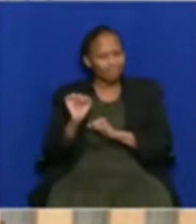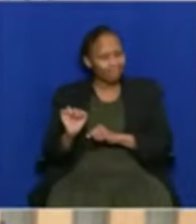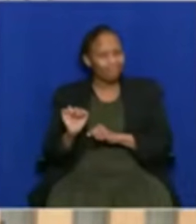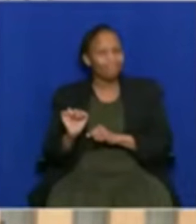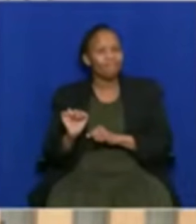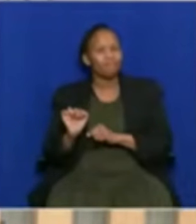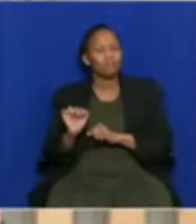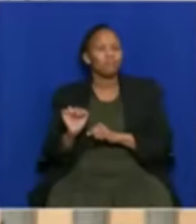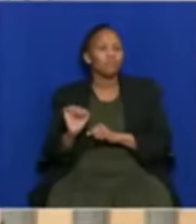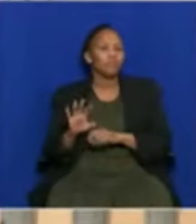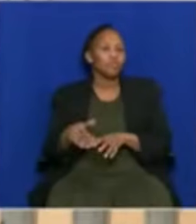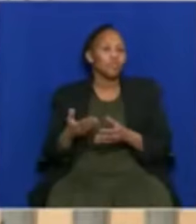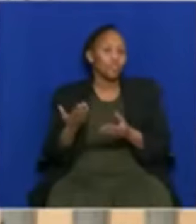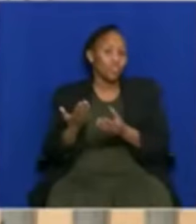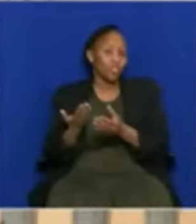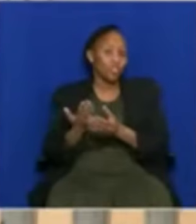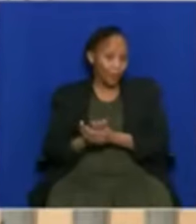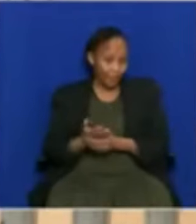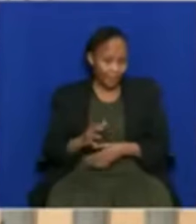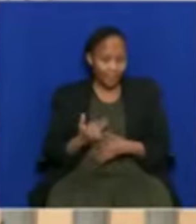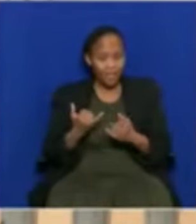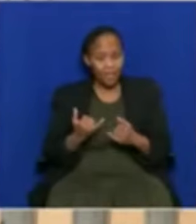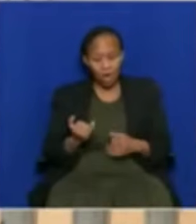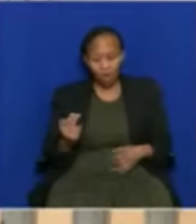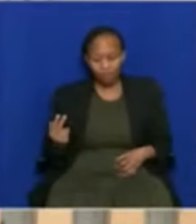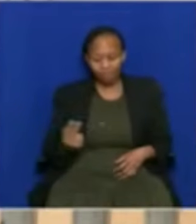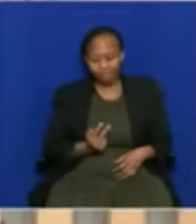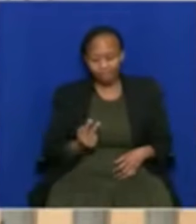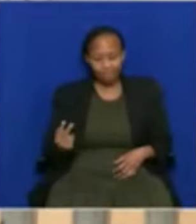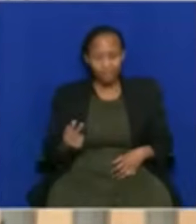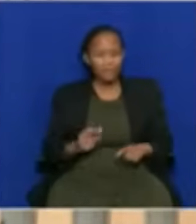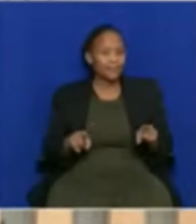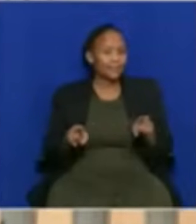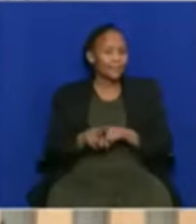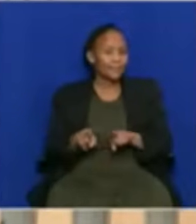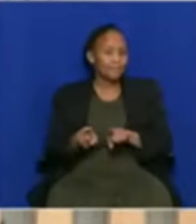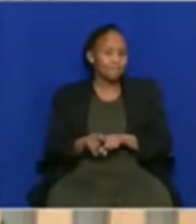same. At 3.3 overleaf,